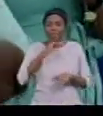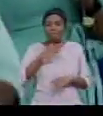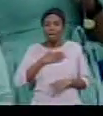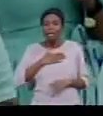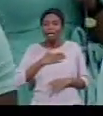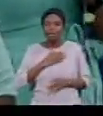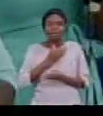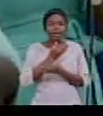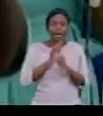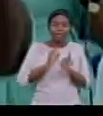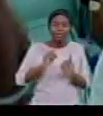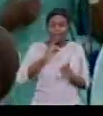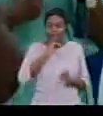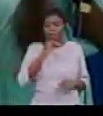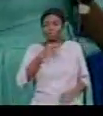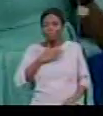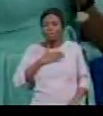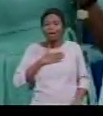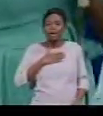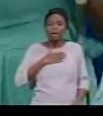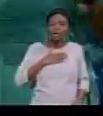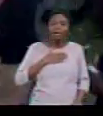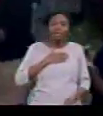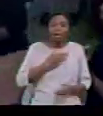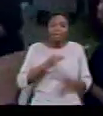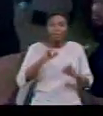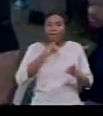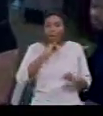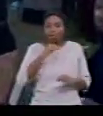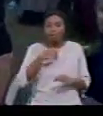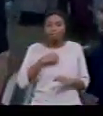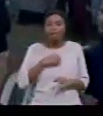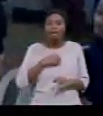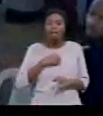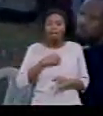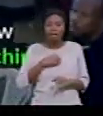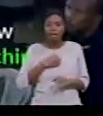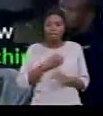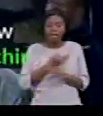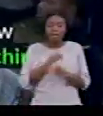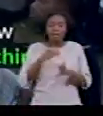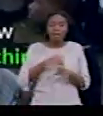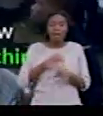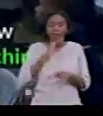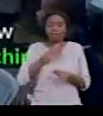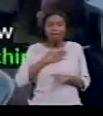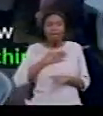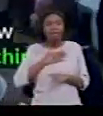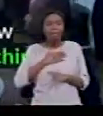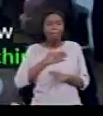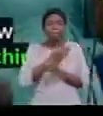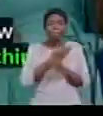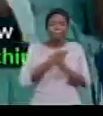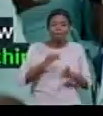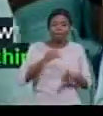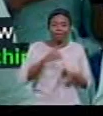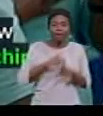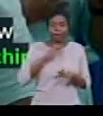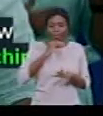mine. Freedom is mine. In Jesus' name. Freedom is mine. Freedom is mine. Freedom is